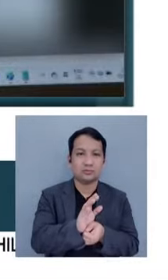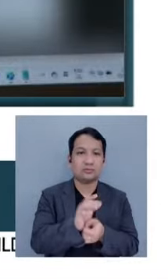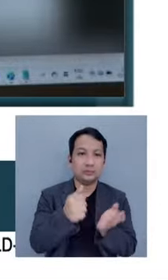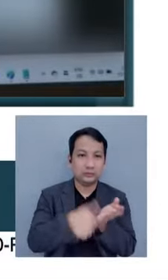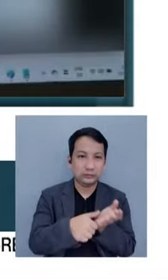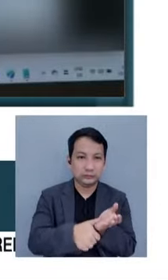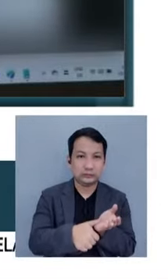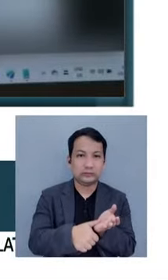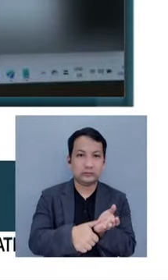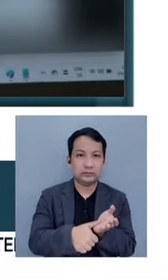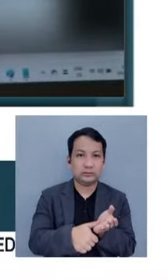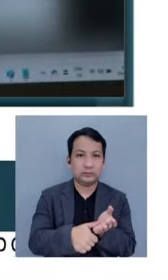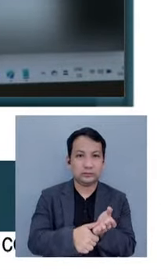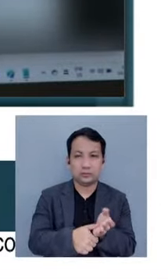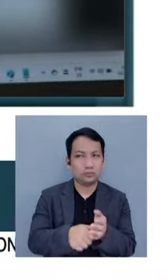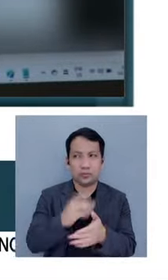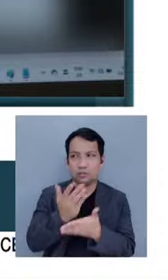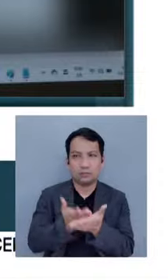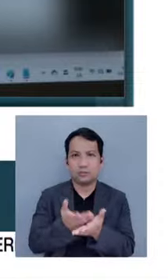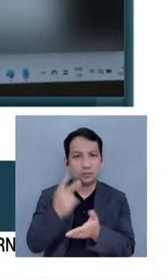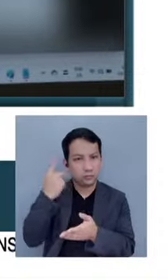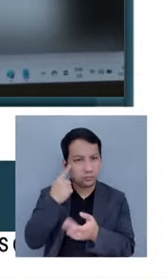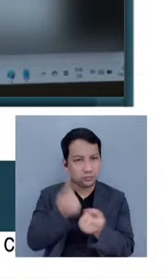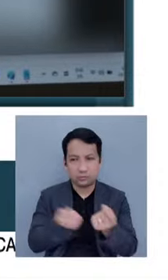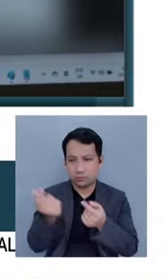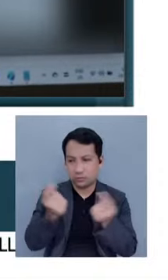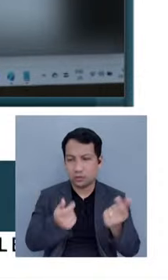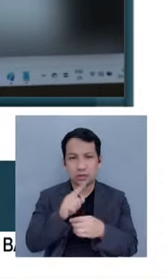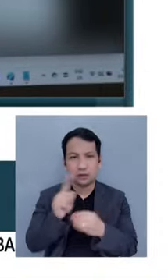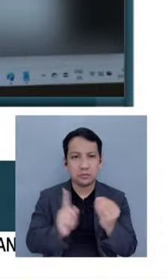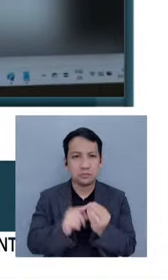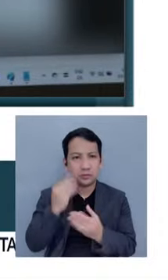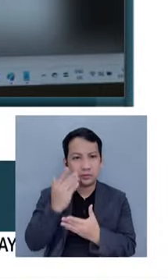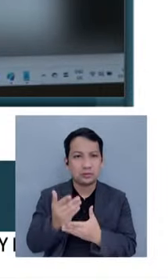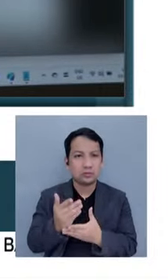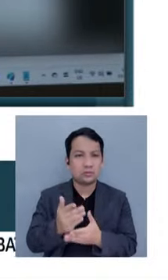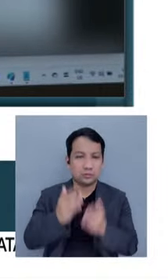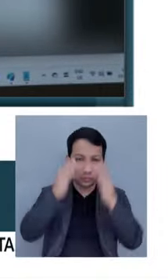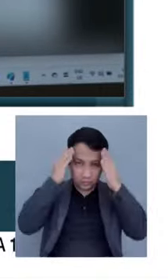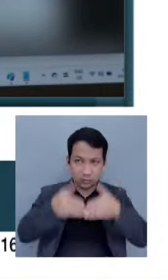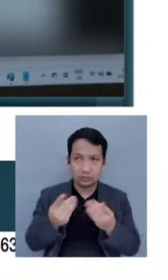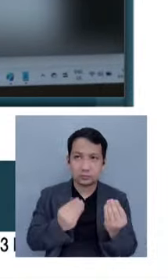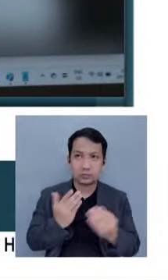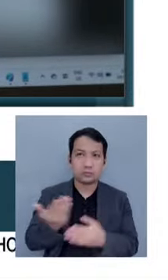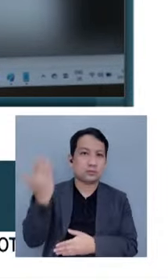any particular state, but this had already been called out not only